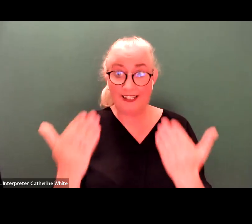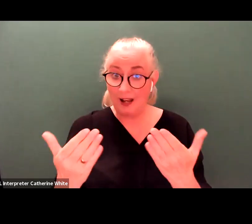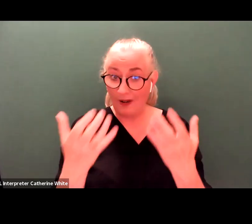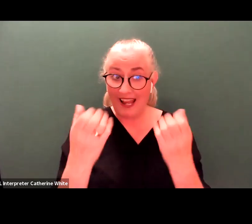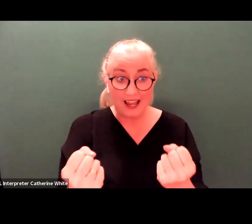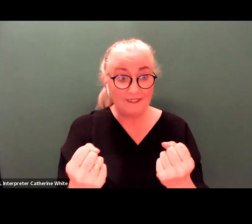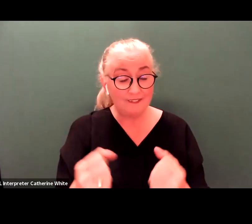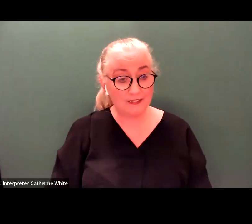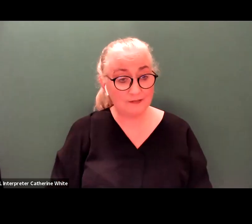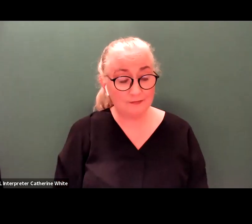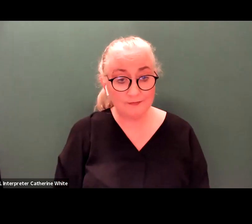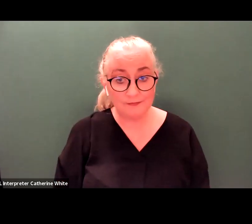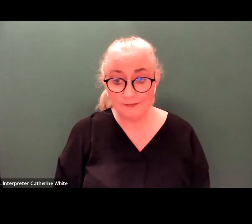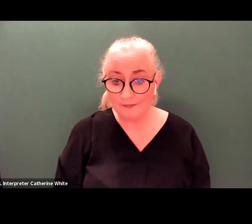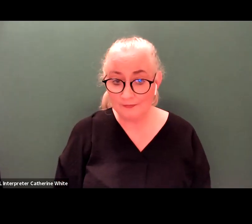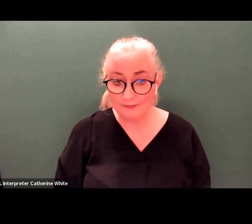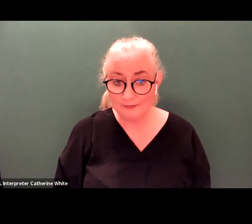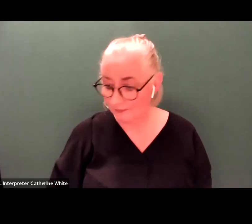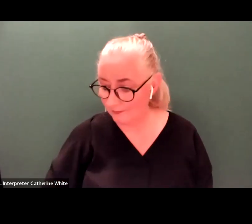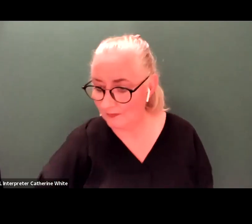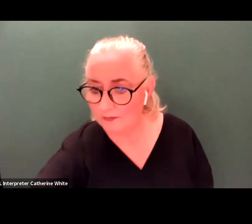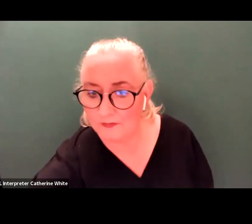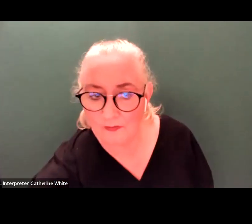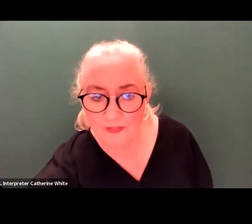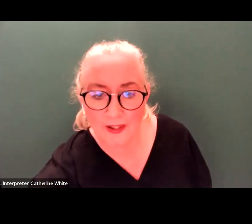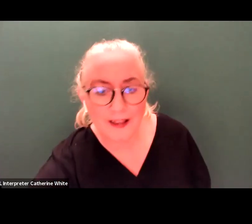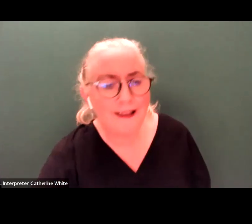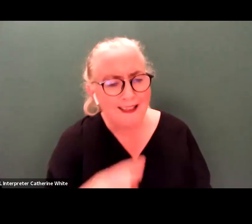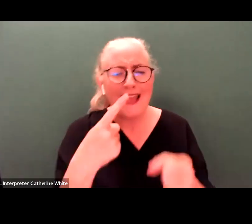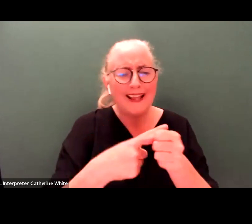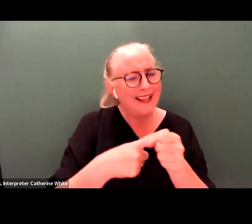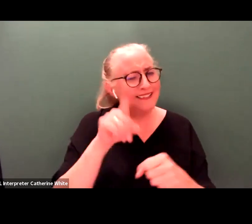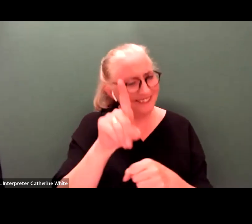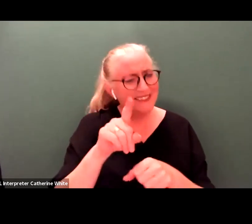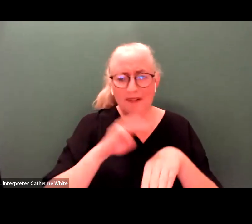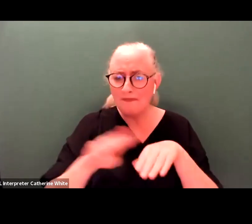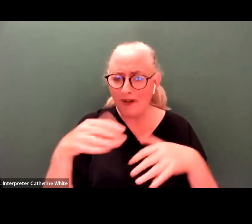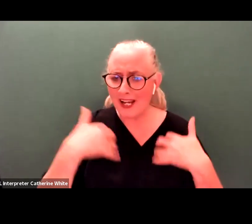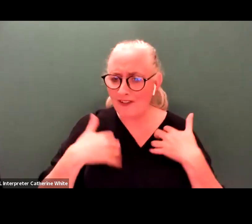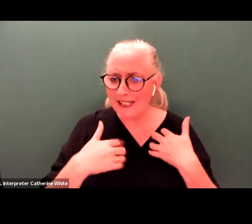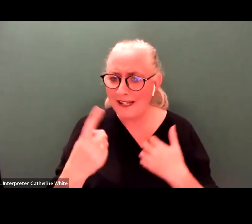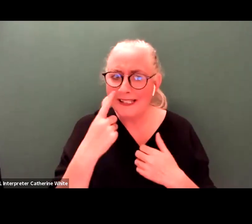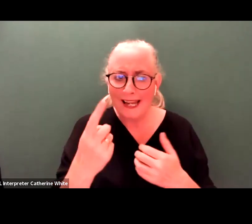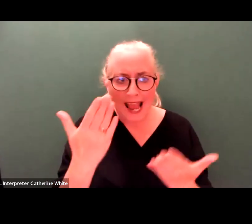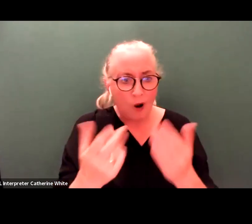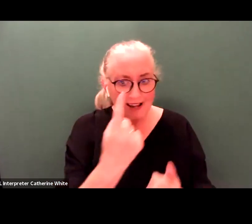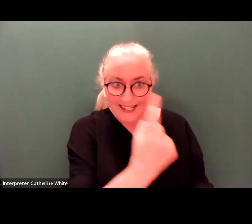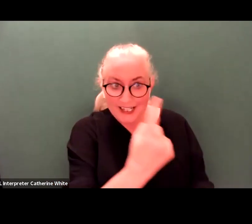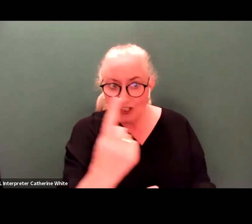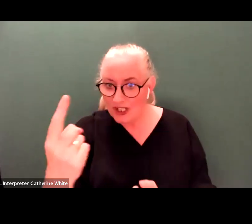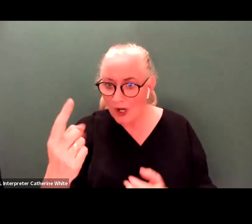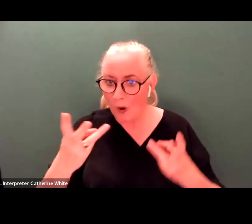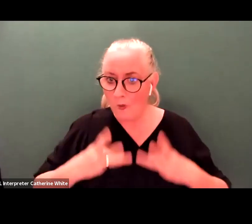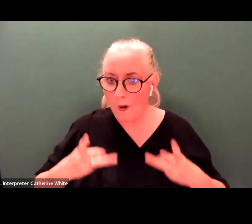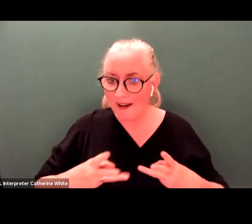So interesting again, and to hear how each woman finds